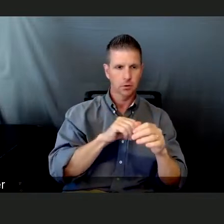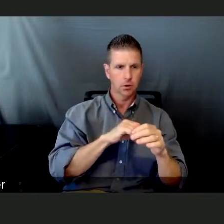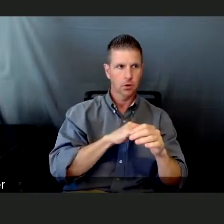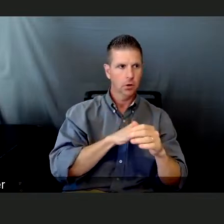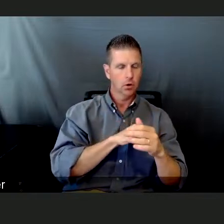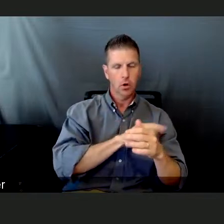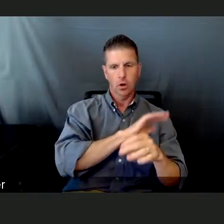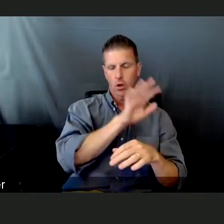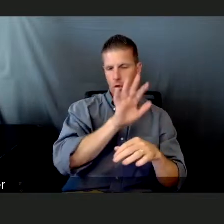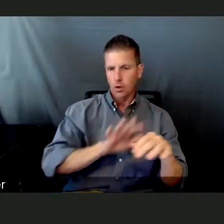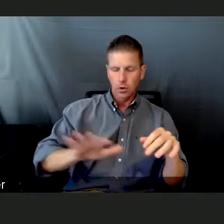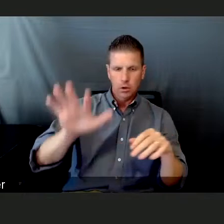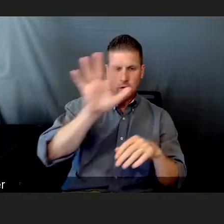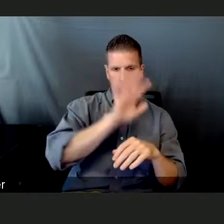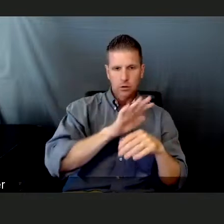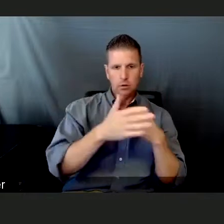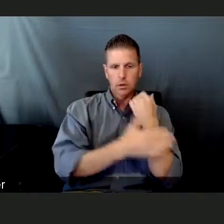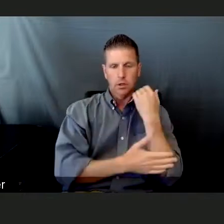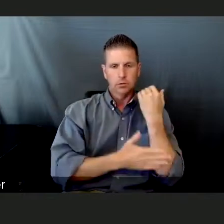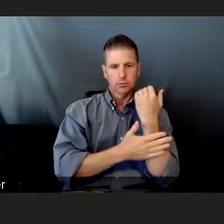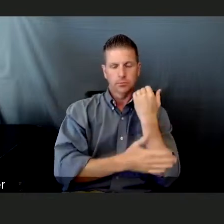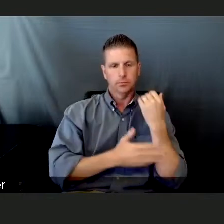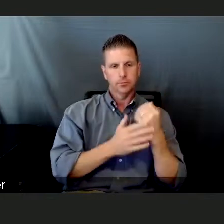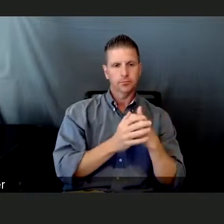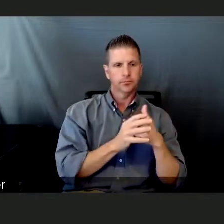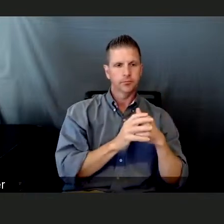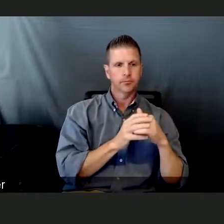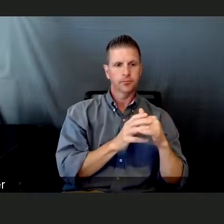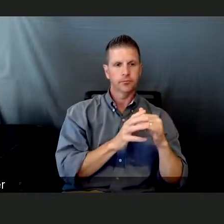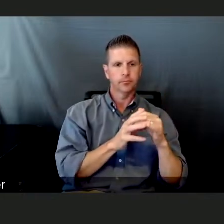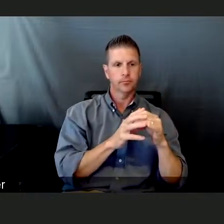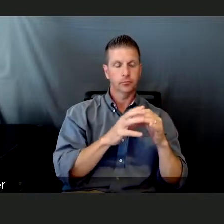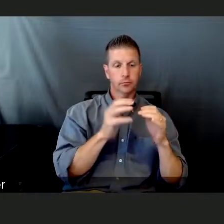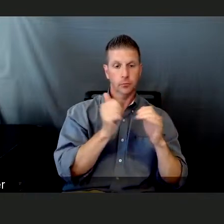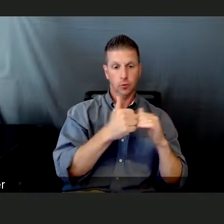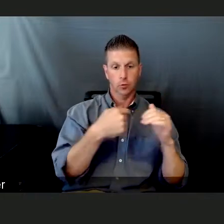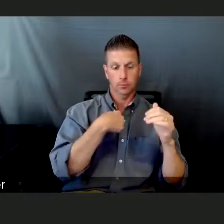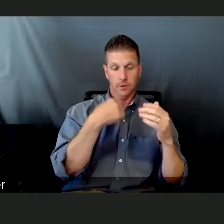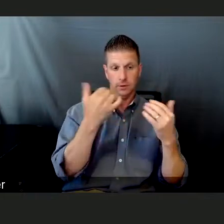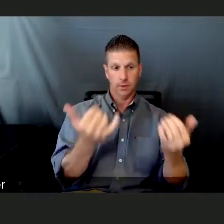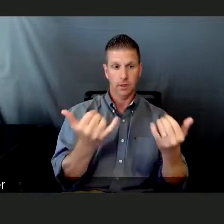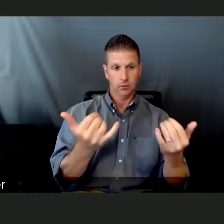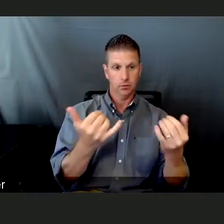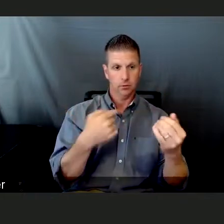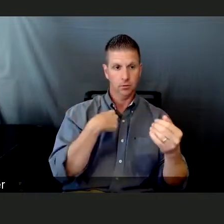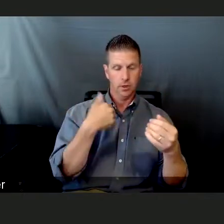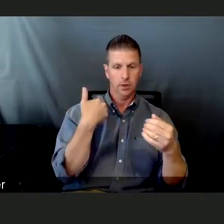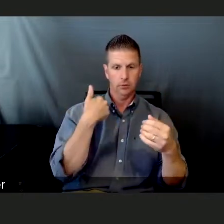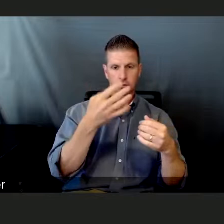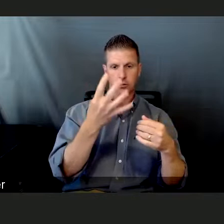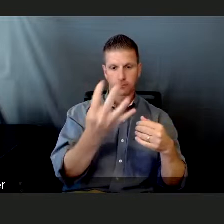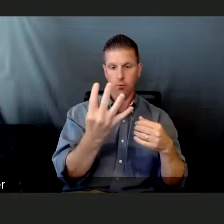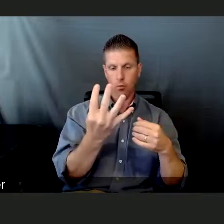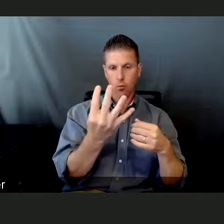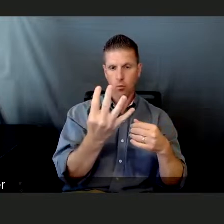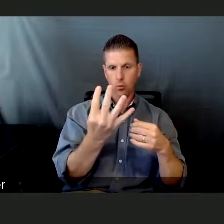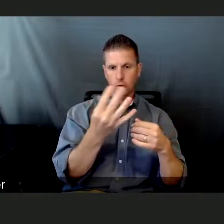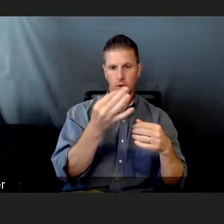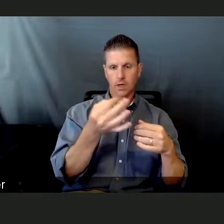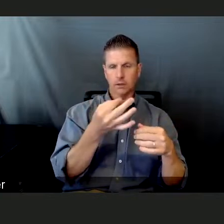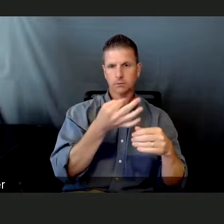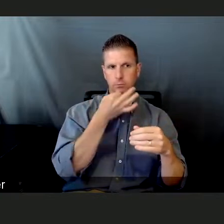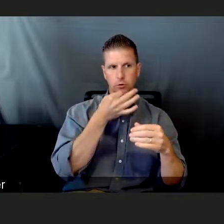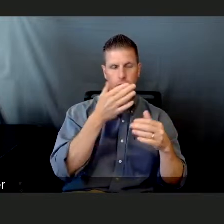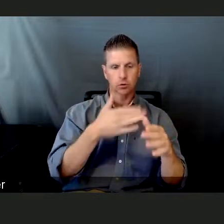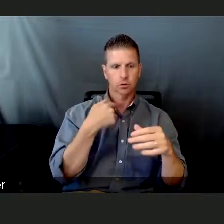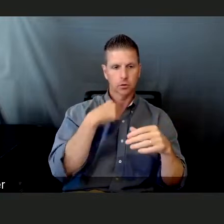the country. And so with me today, we have 4 experts. We have